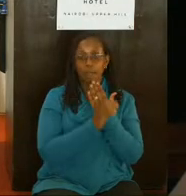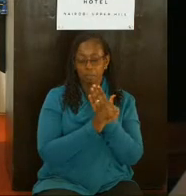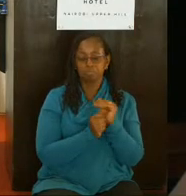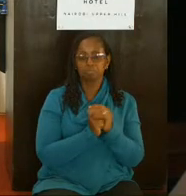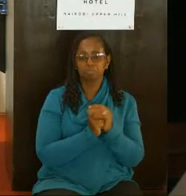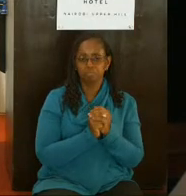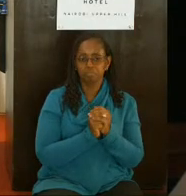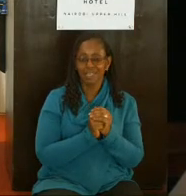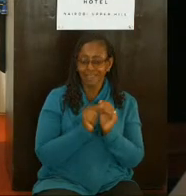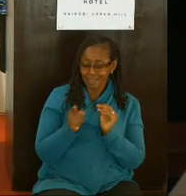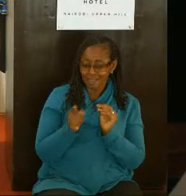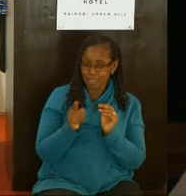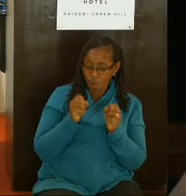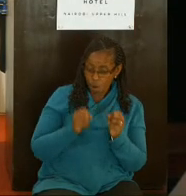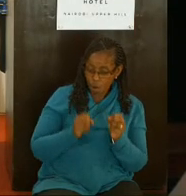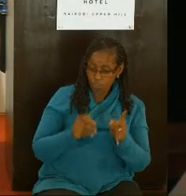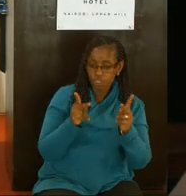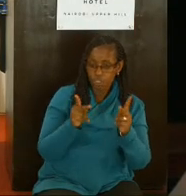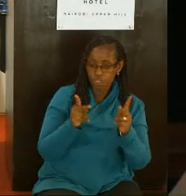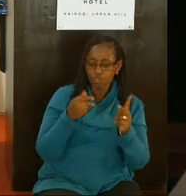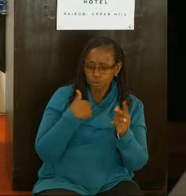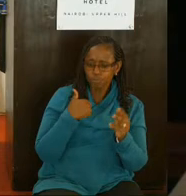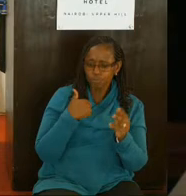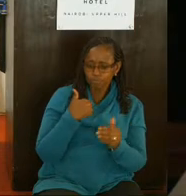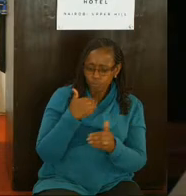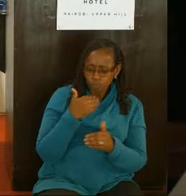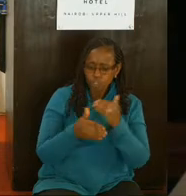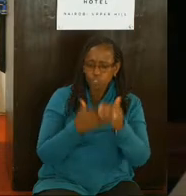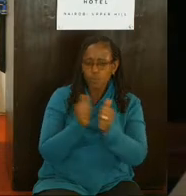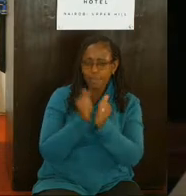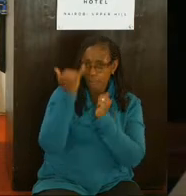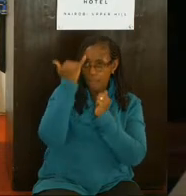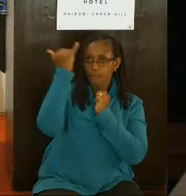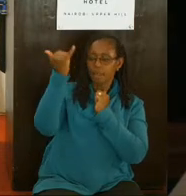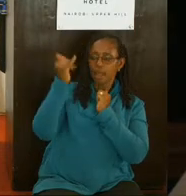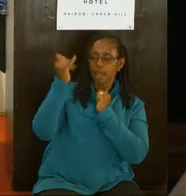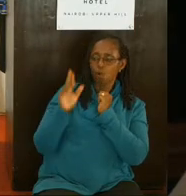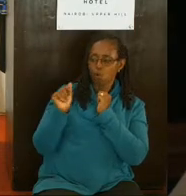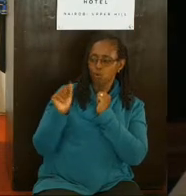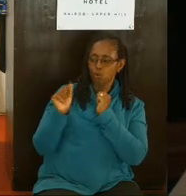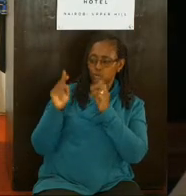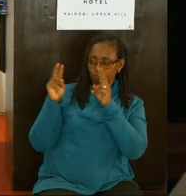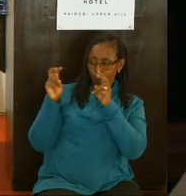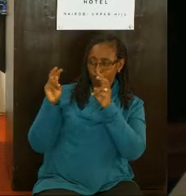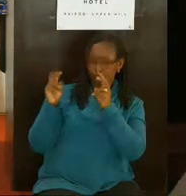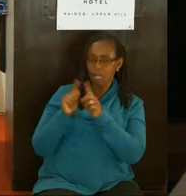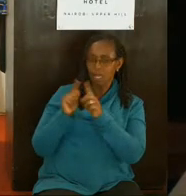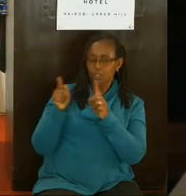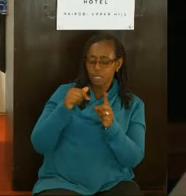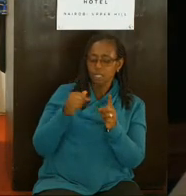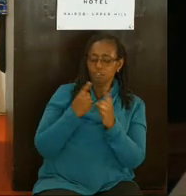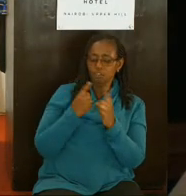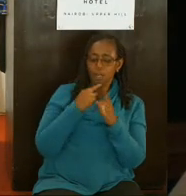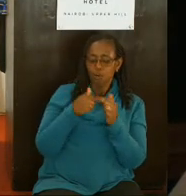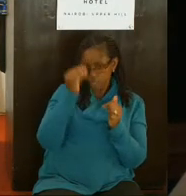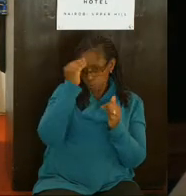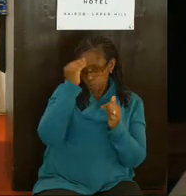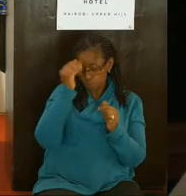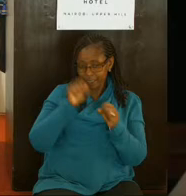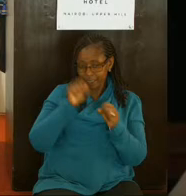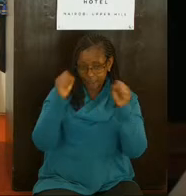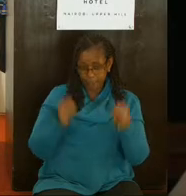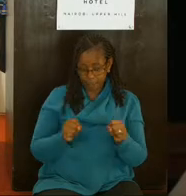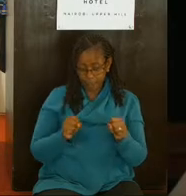even to further Infuse the the whole idea of Auto as we talk about our education system as well so